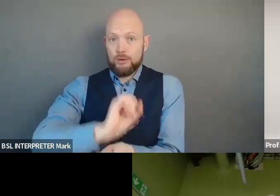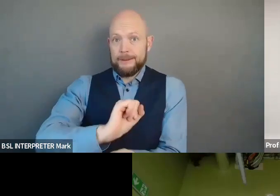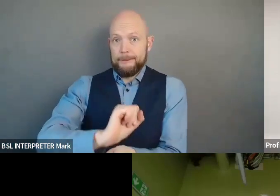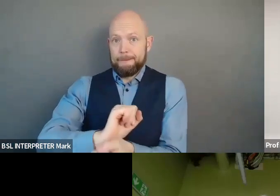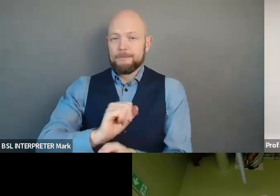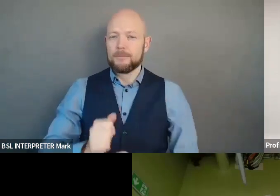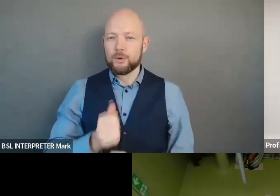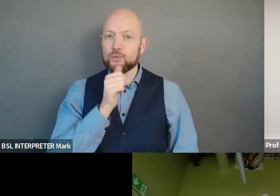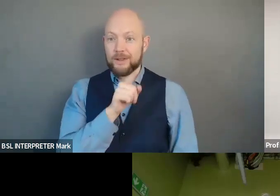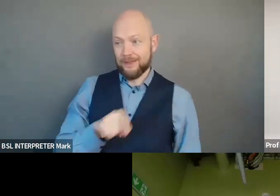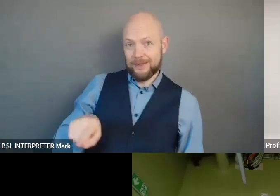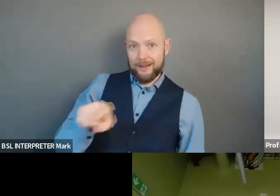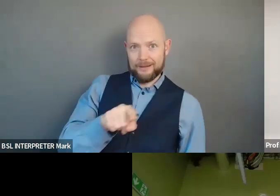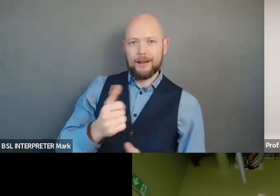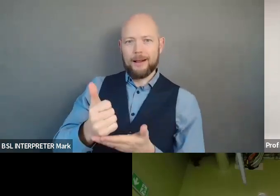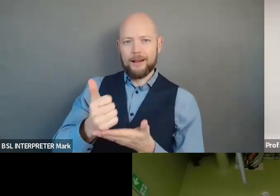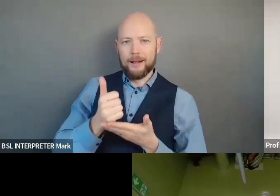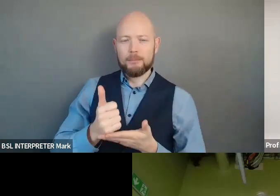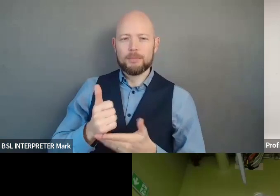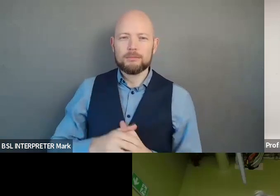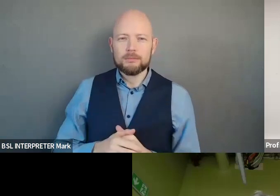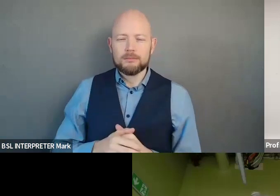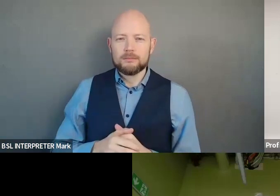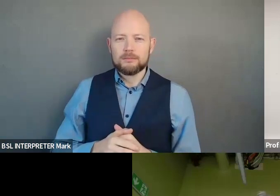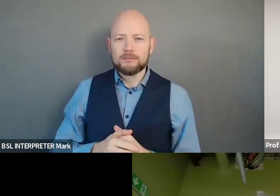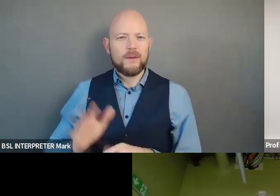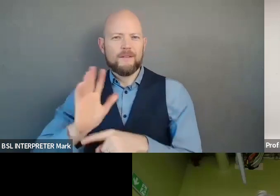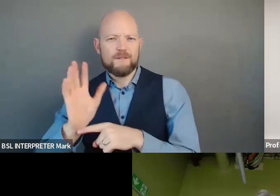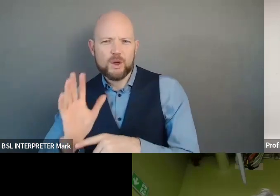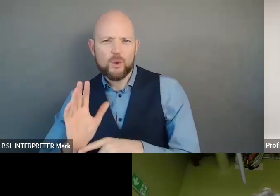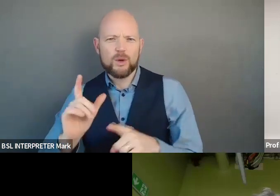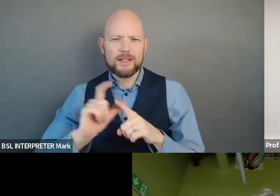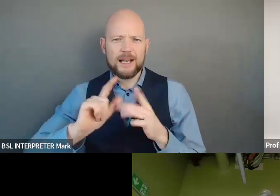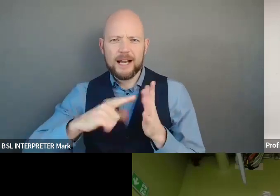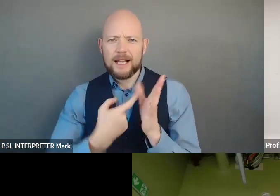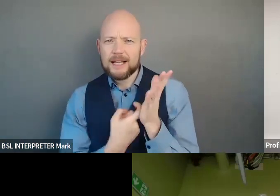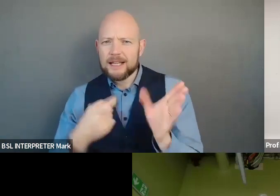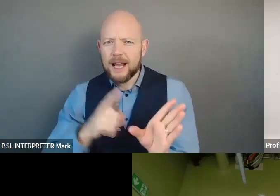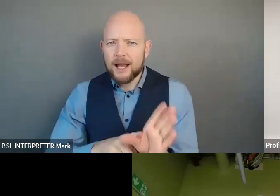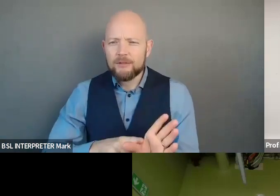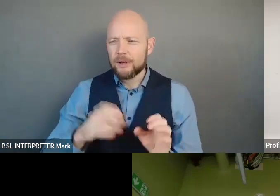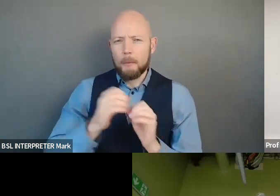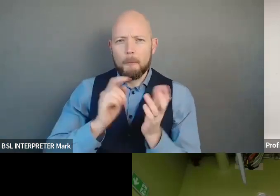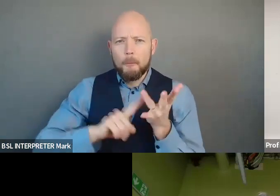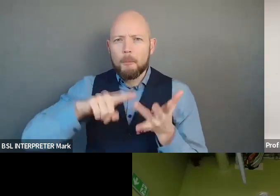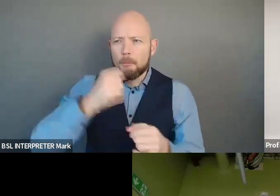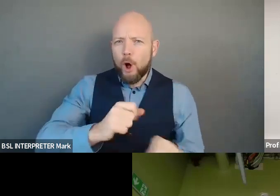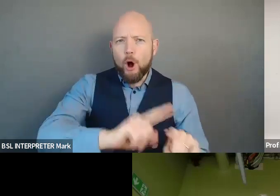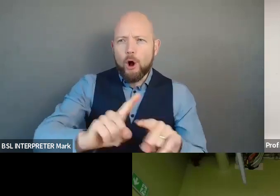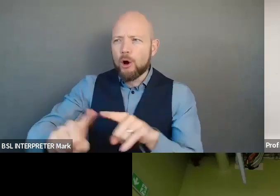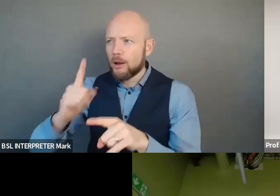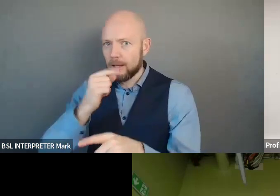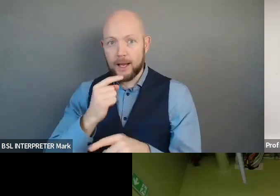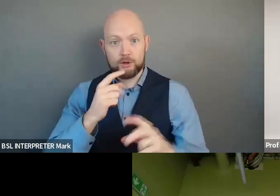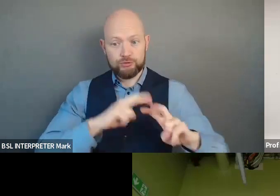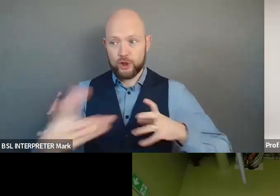the work that is done where video diaries, blogs, different kinds of captures of information are already quite standard.